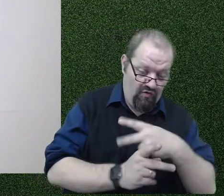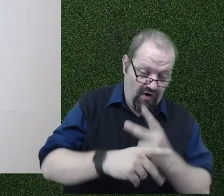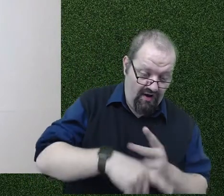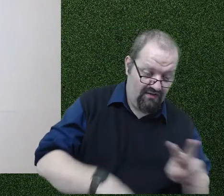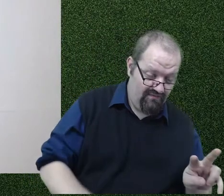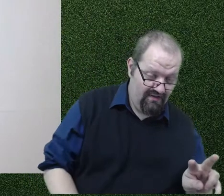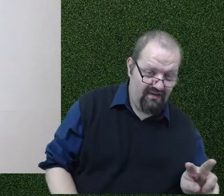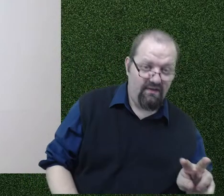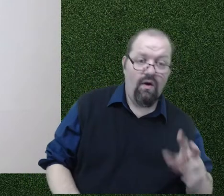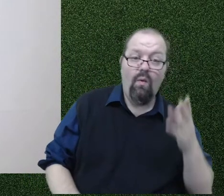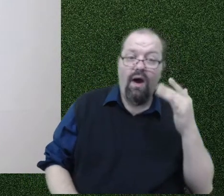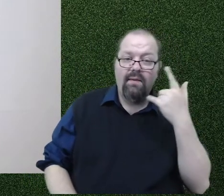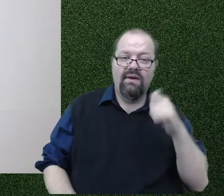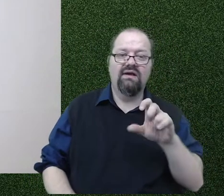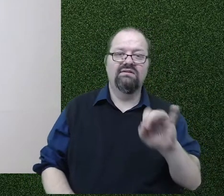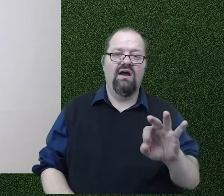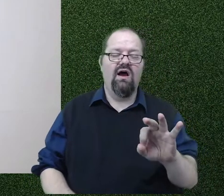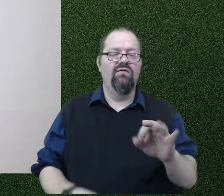called the right-hand rule.